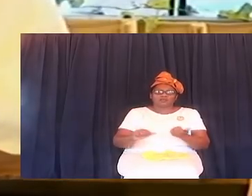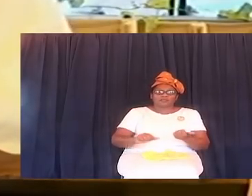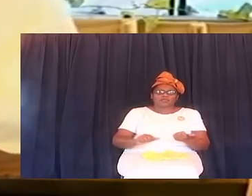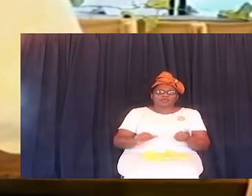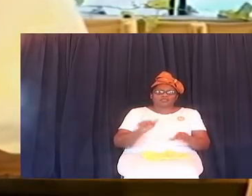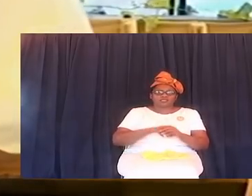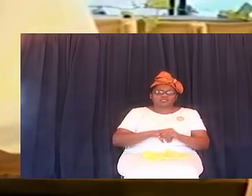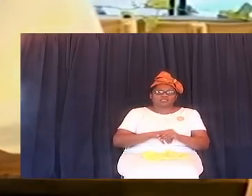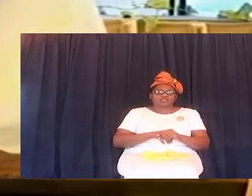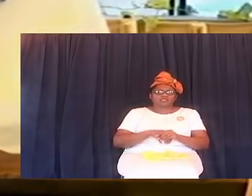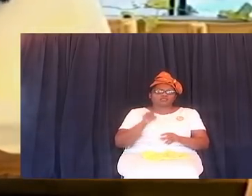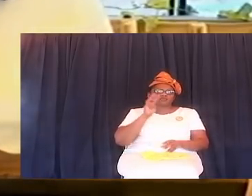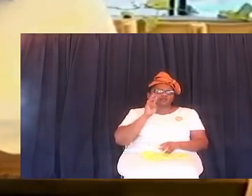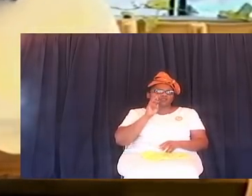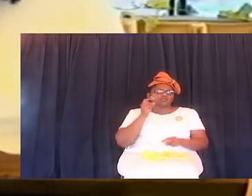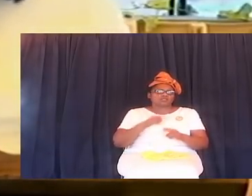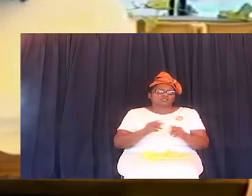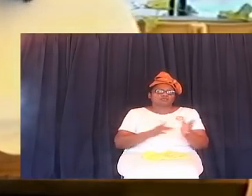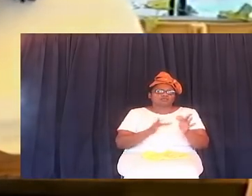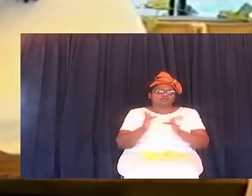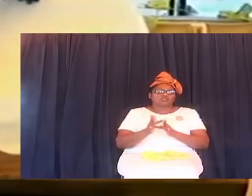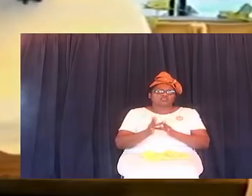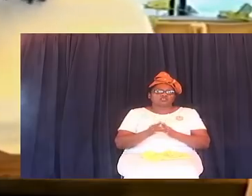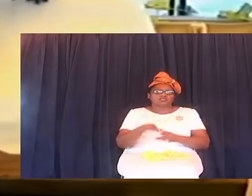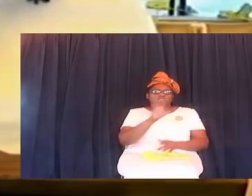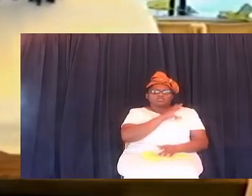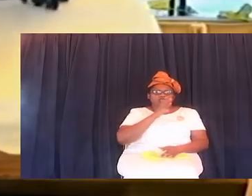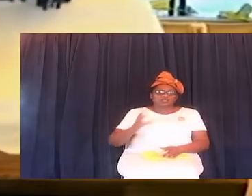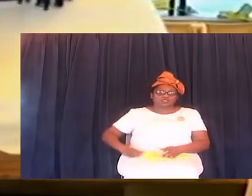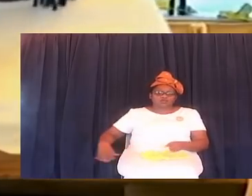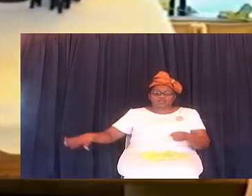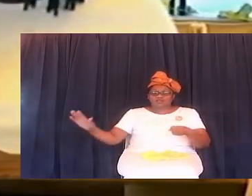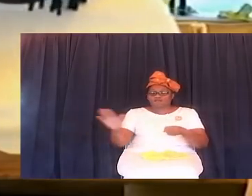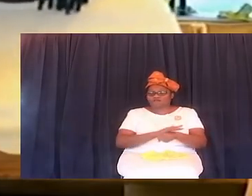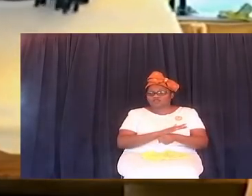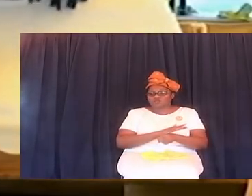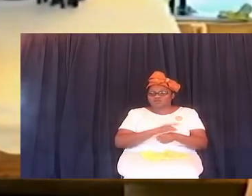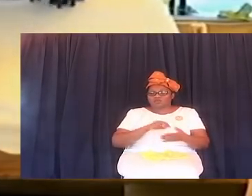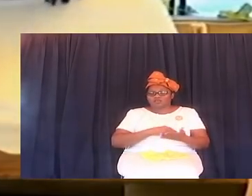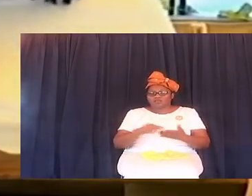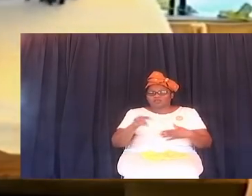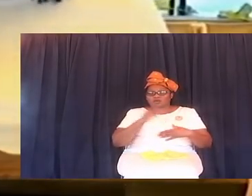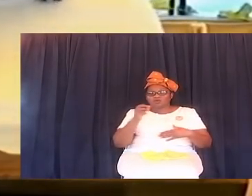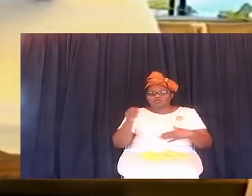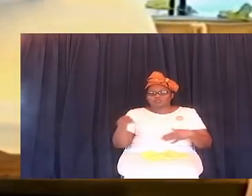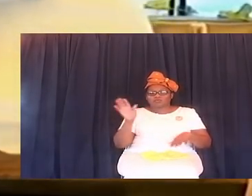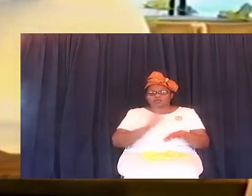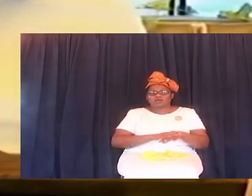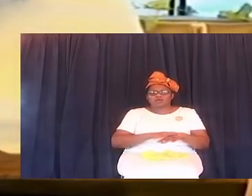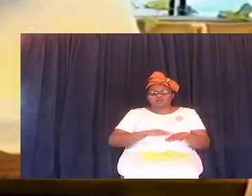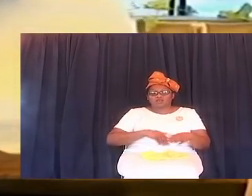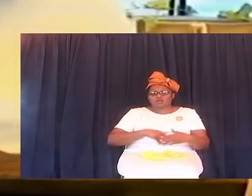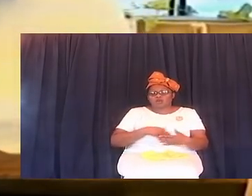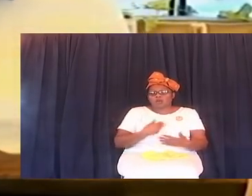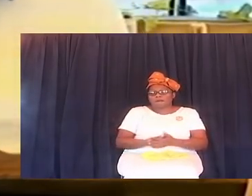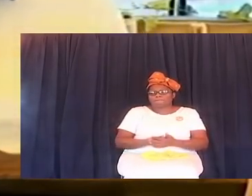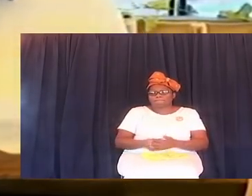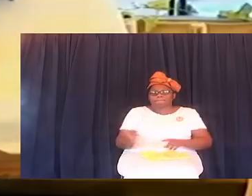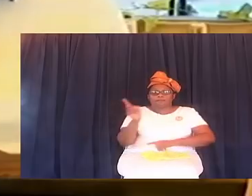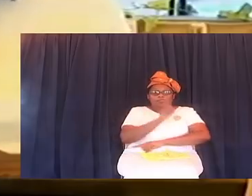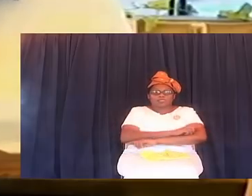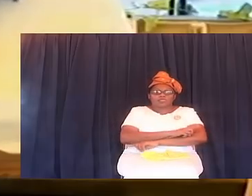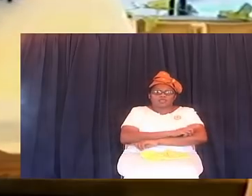of Jesus Christ. And she was filled with the Holy Spirit on her birthday, June 29,